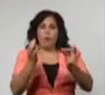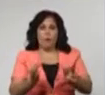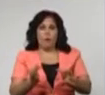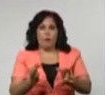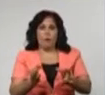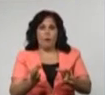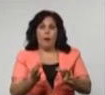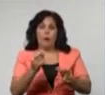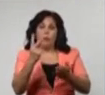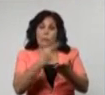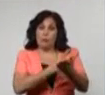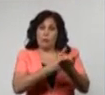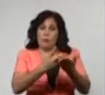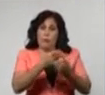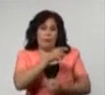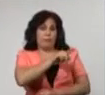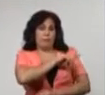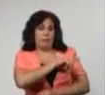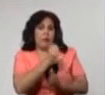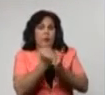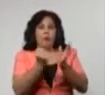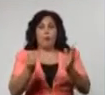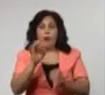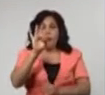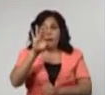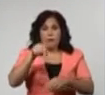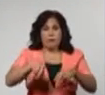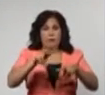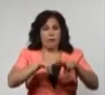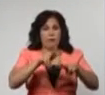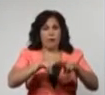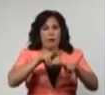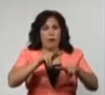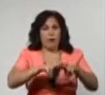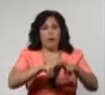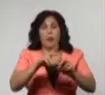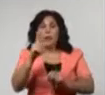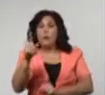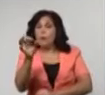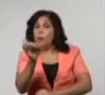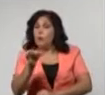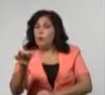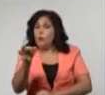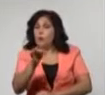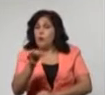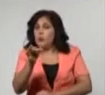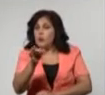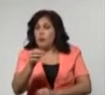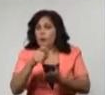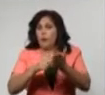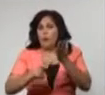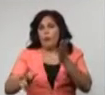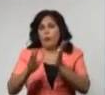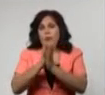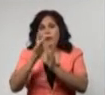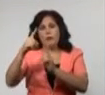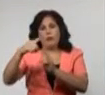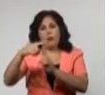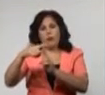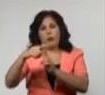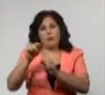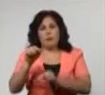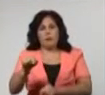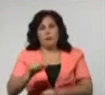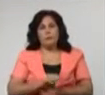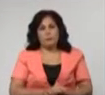than 99% of the confirmed hospitalized patients over the past several